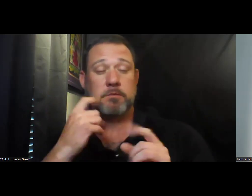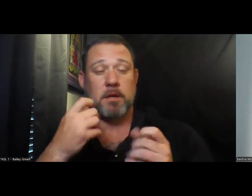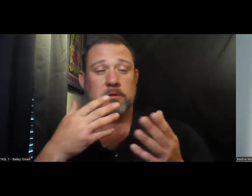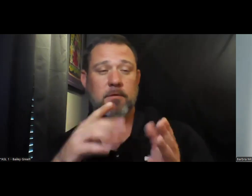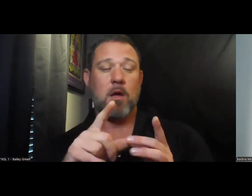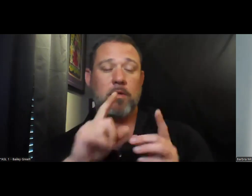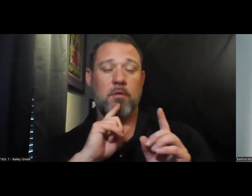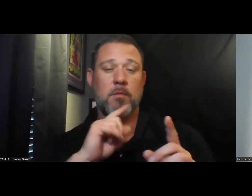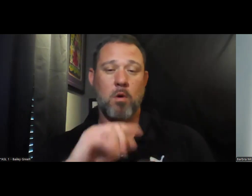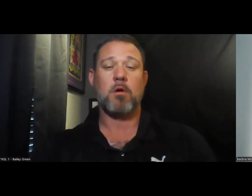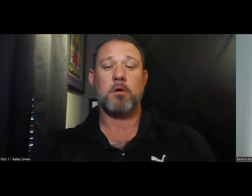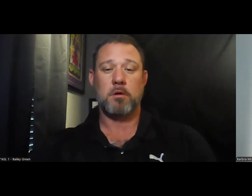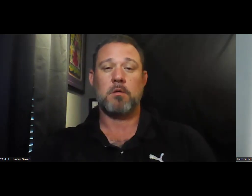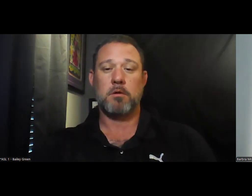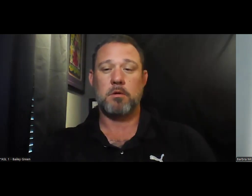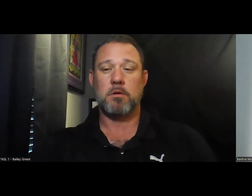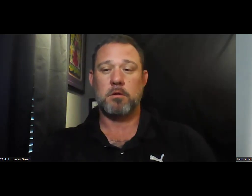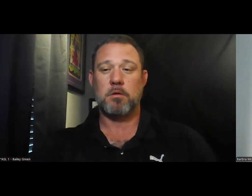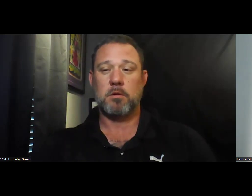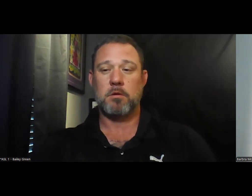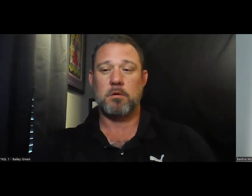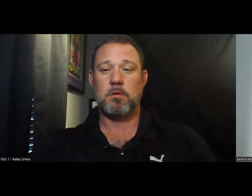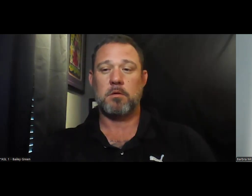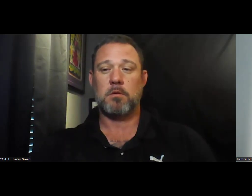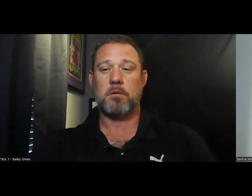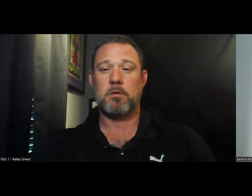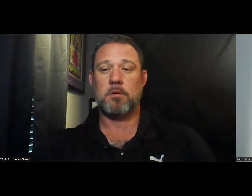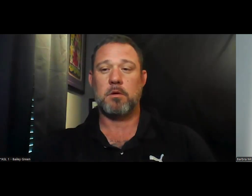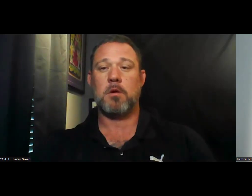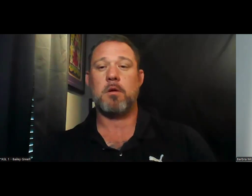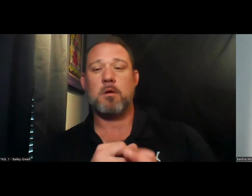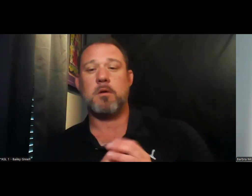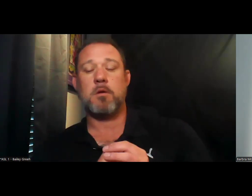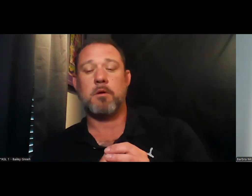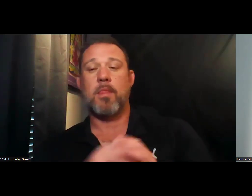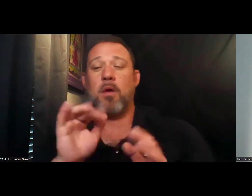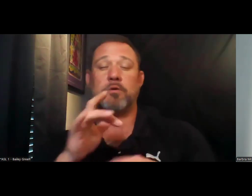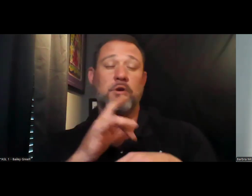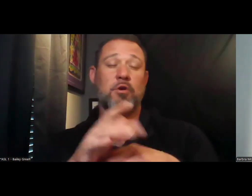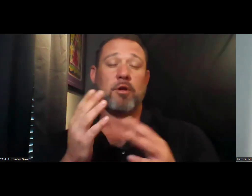they're reporting what they're experiencing or what they're asking for. And those early